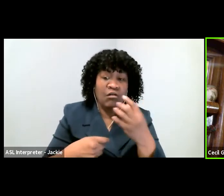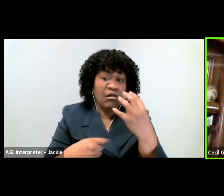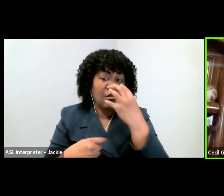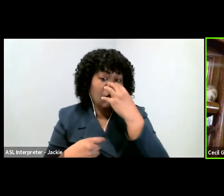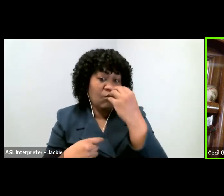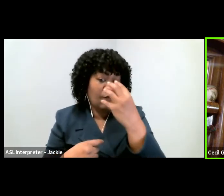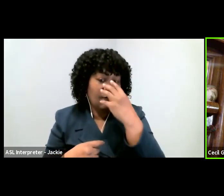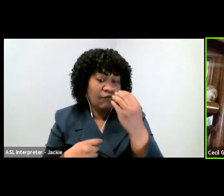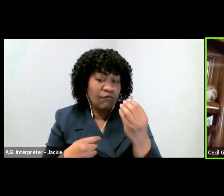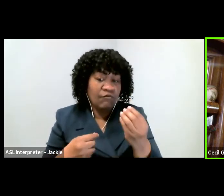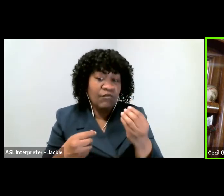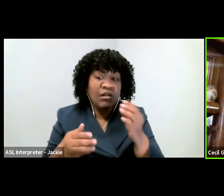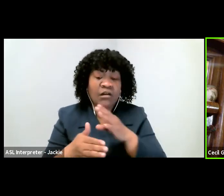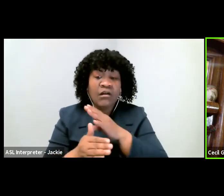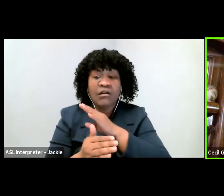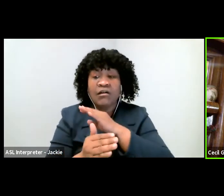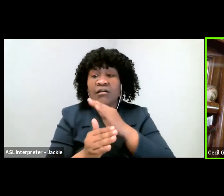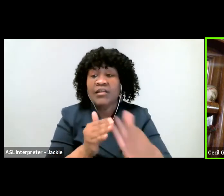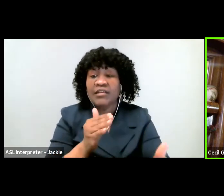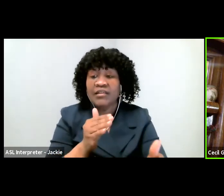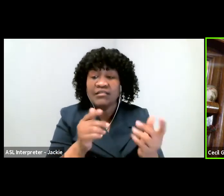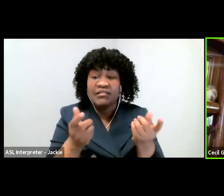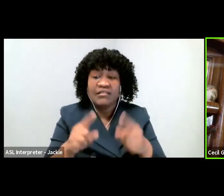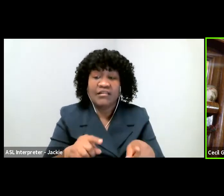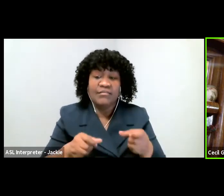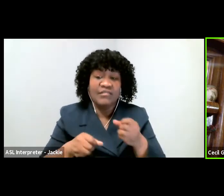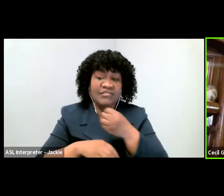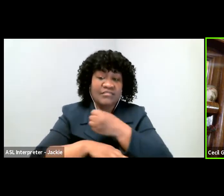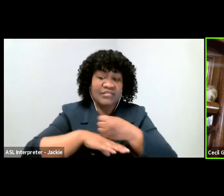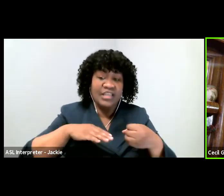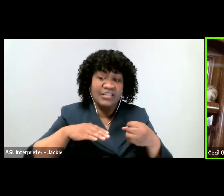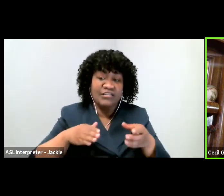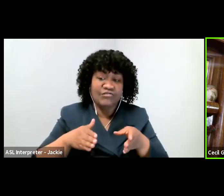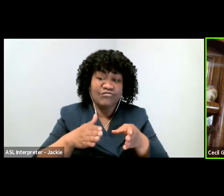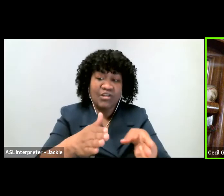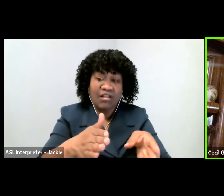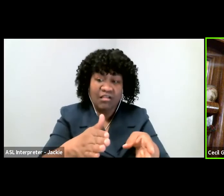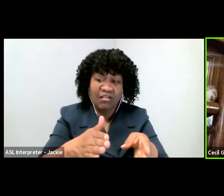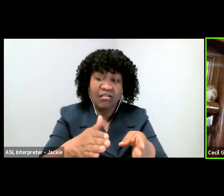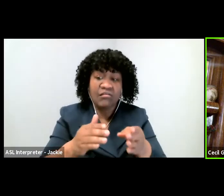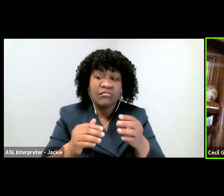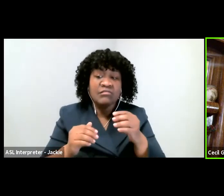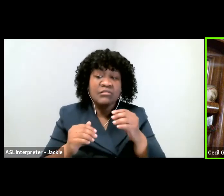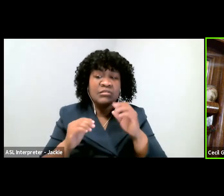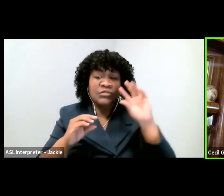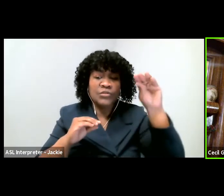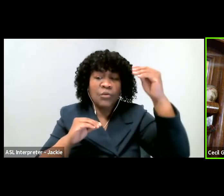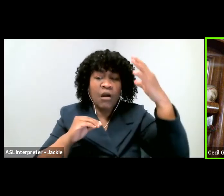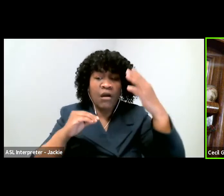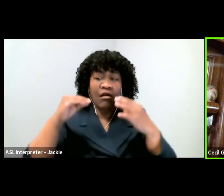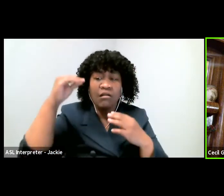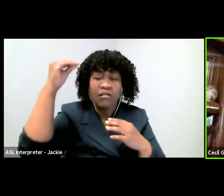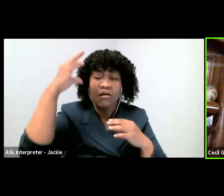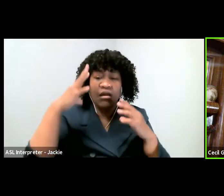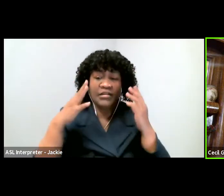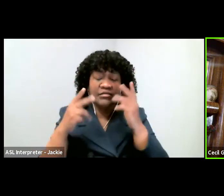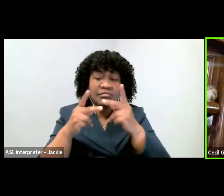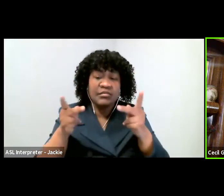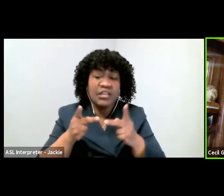Revelation comes in stages to the one on trail. No parable there, sir. Twilight's just the base for